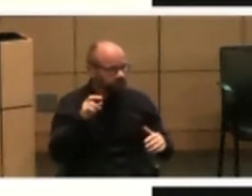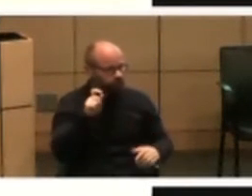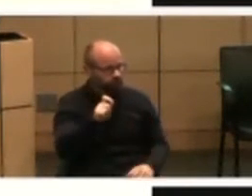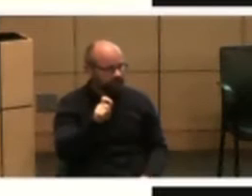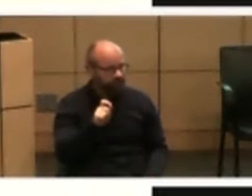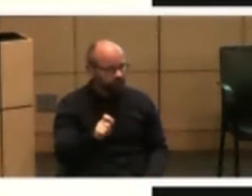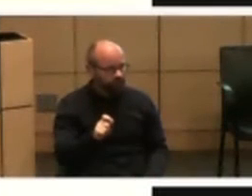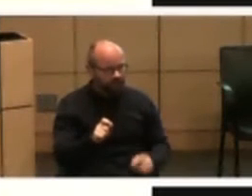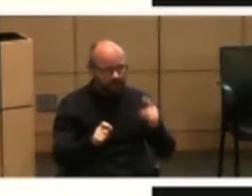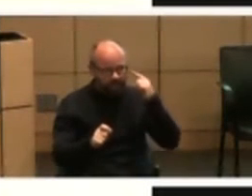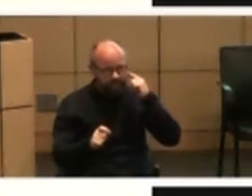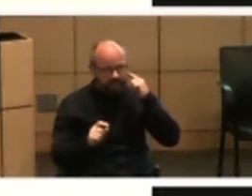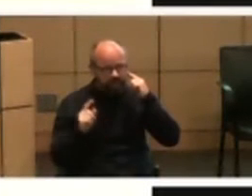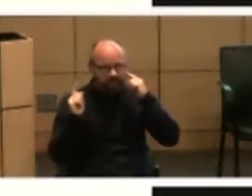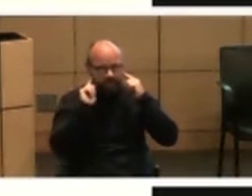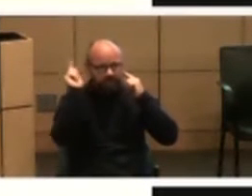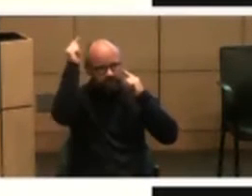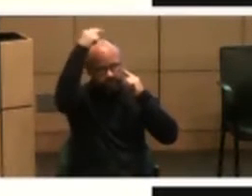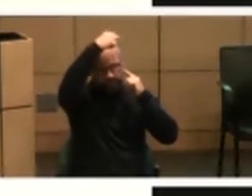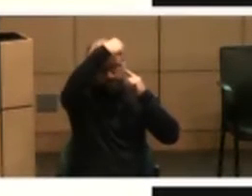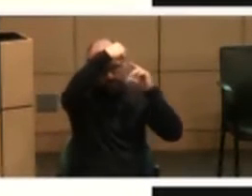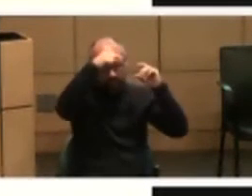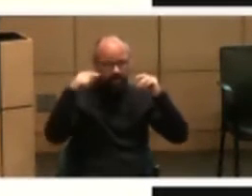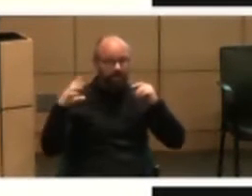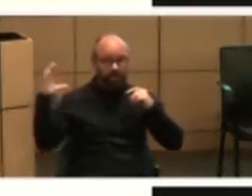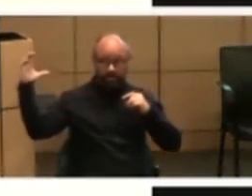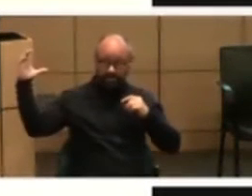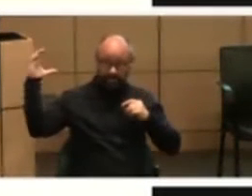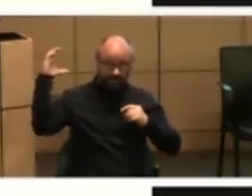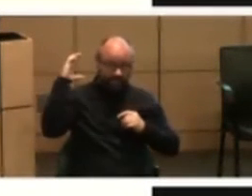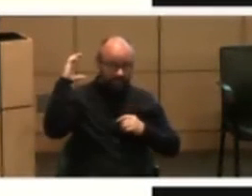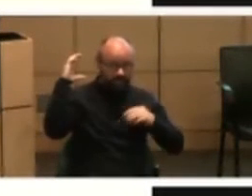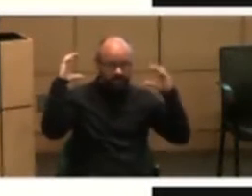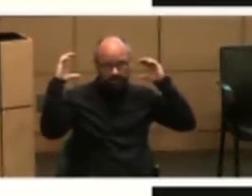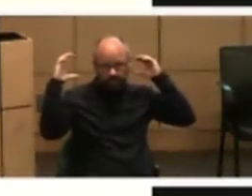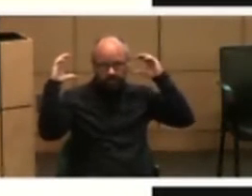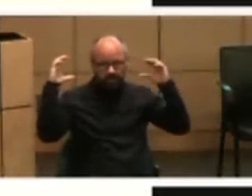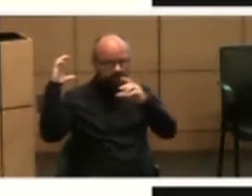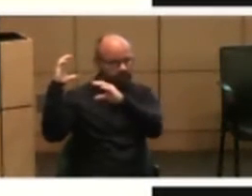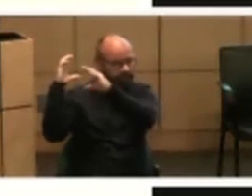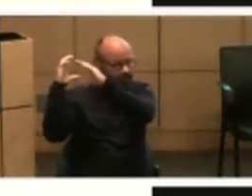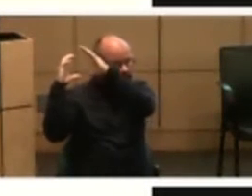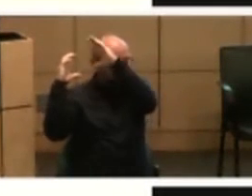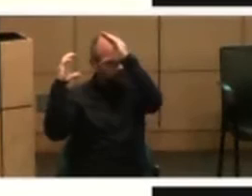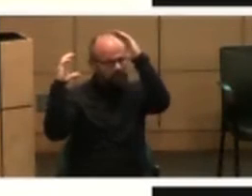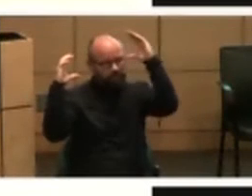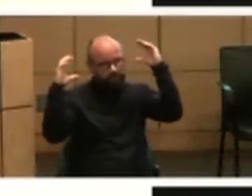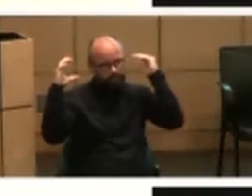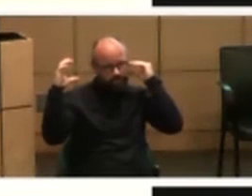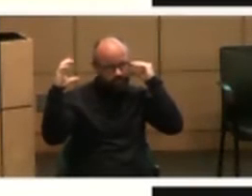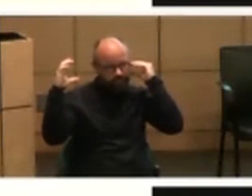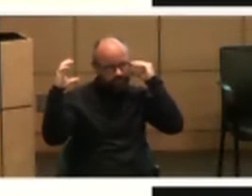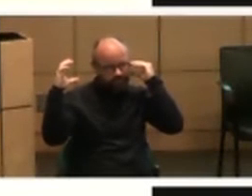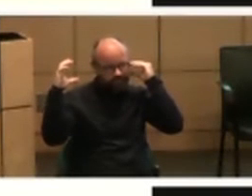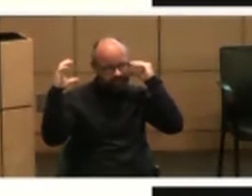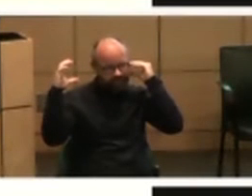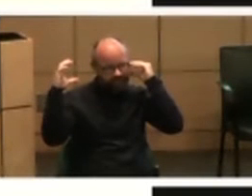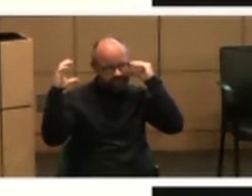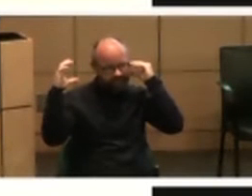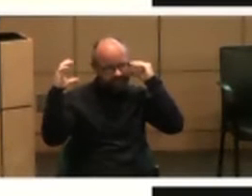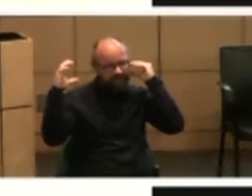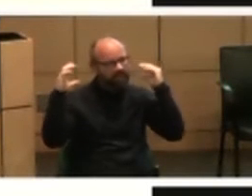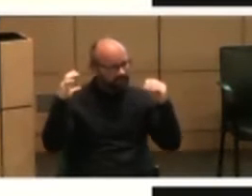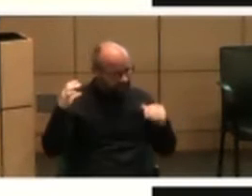the ear that it hits first. And this is a really powerful cue for speech understanding in environments where things are coming from